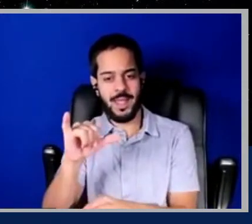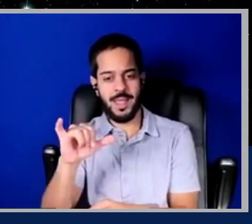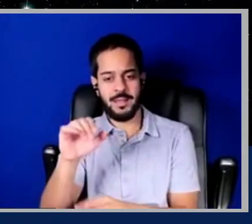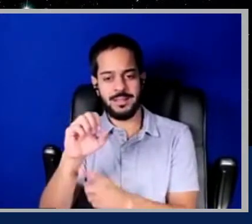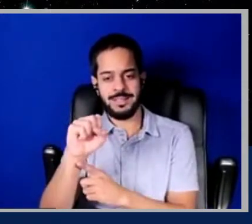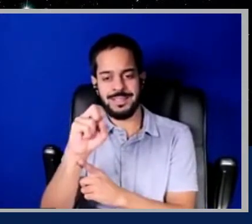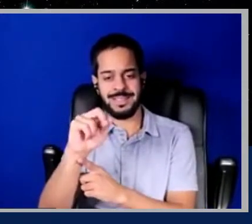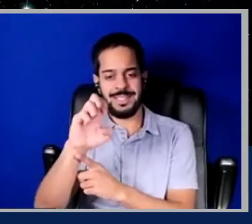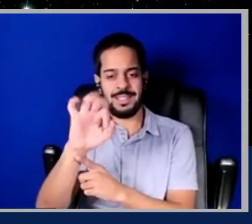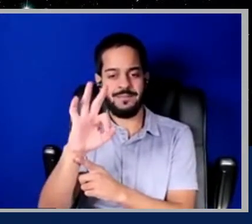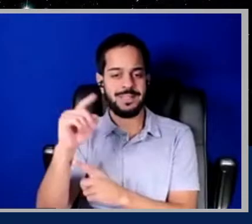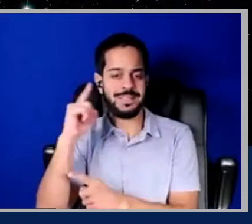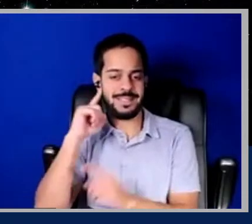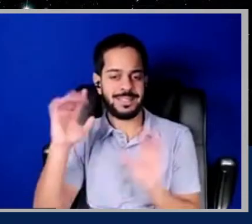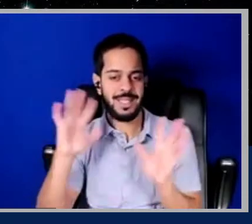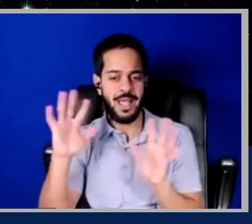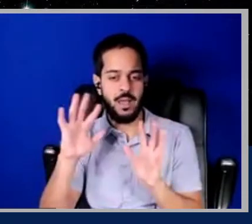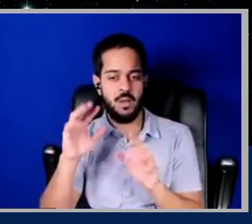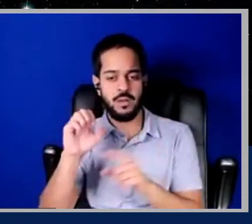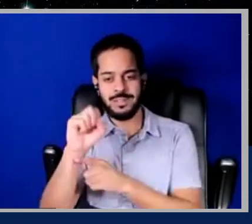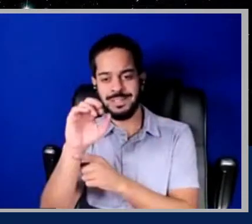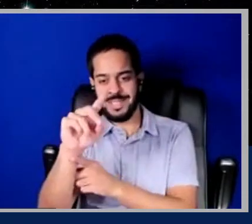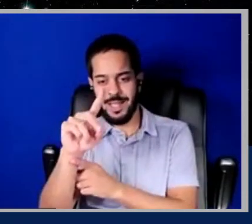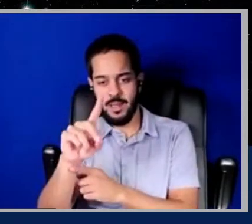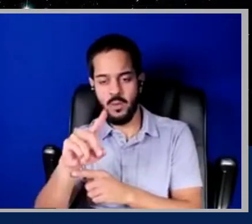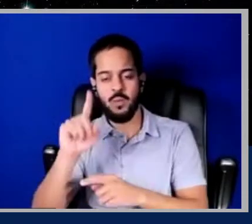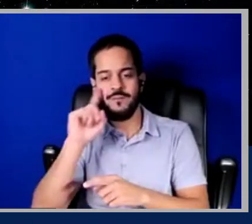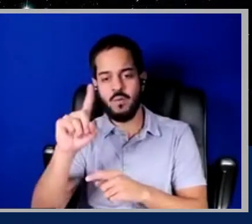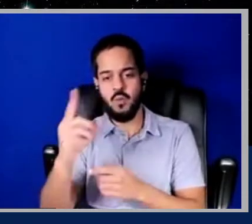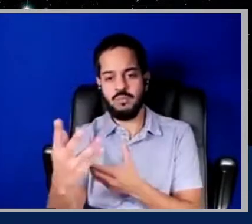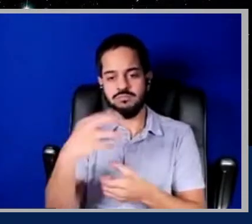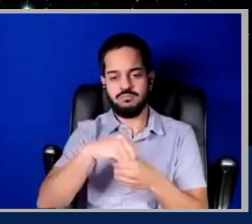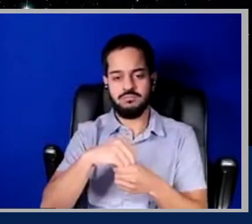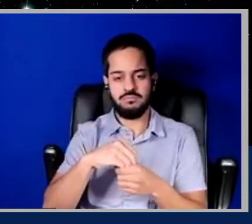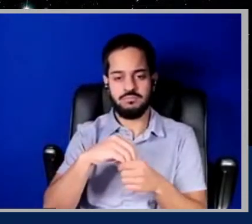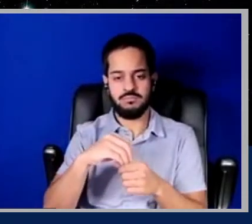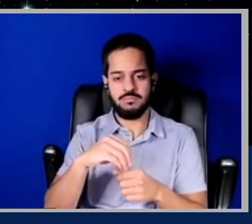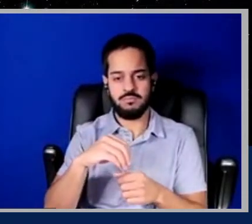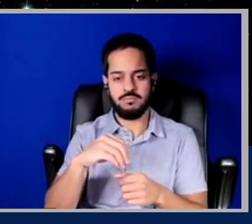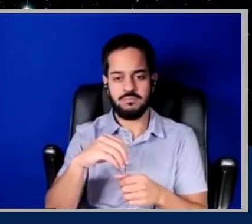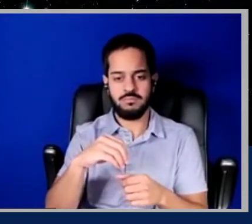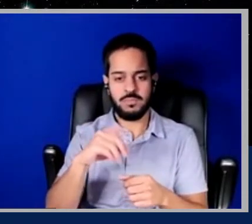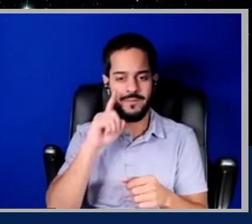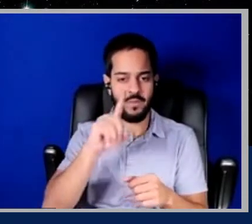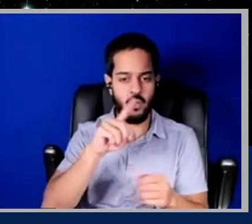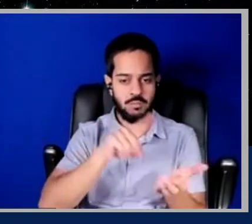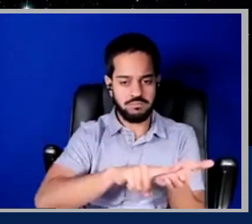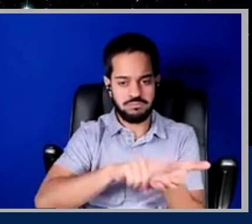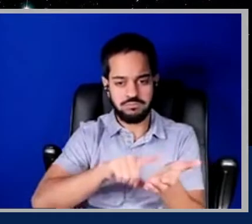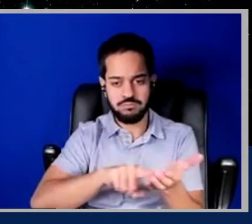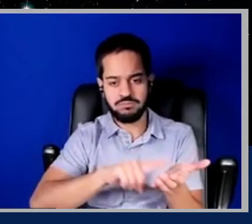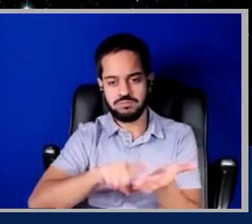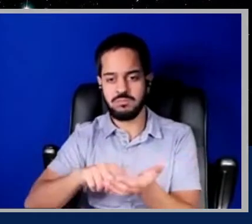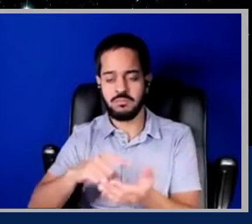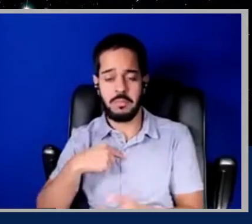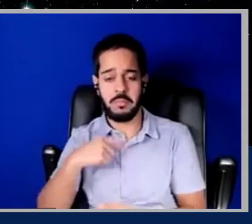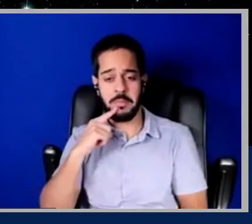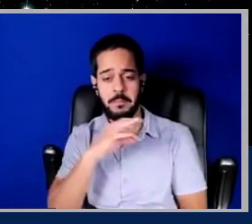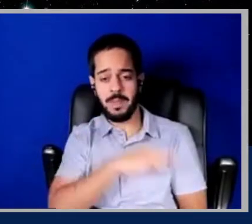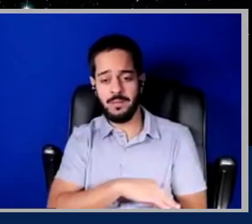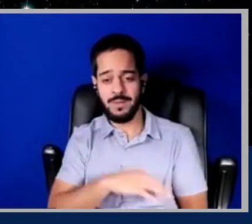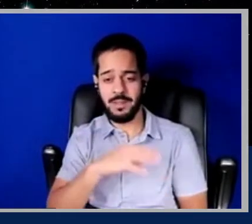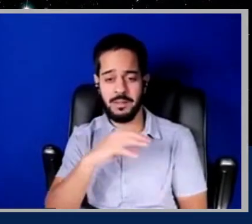tool in your pocket to explore, to me is very worthwhile. And then, how many future